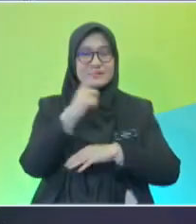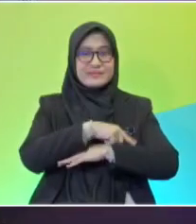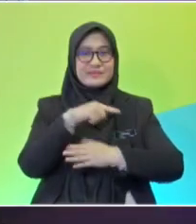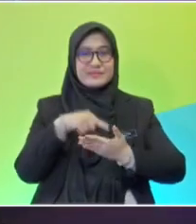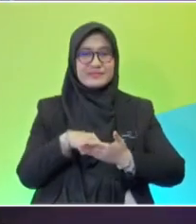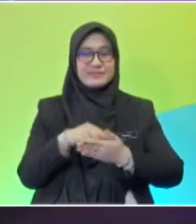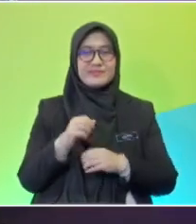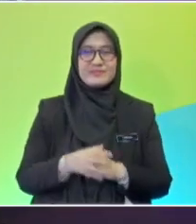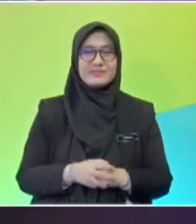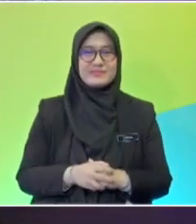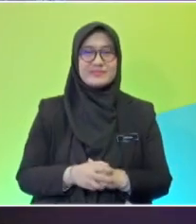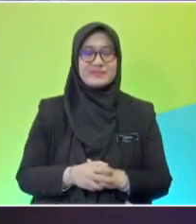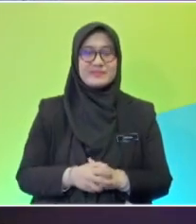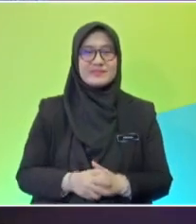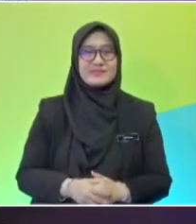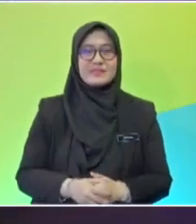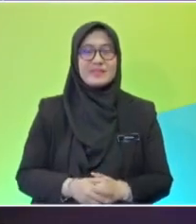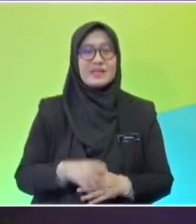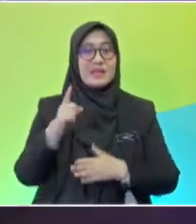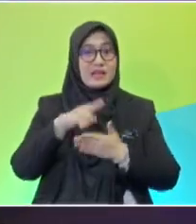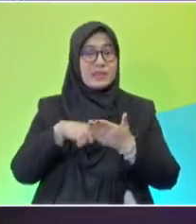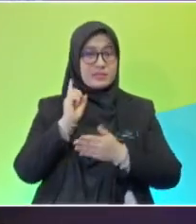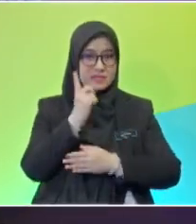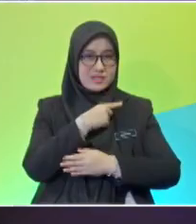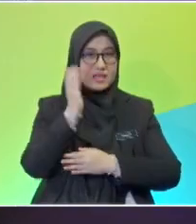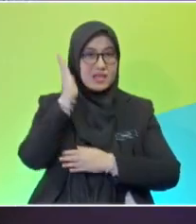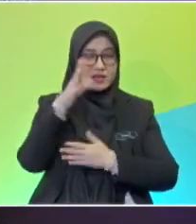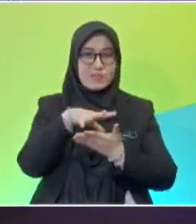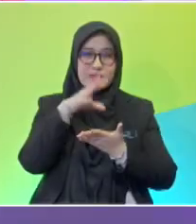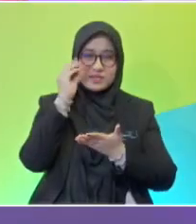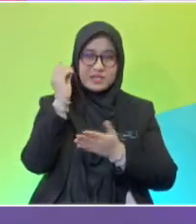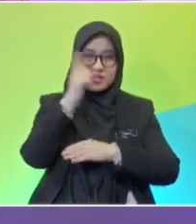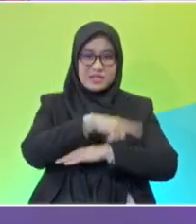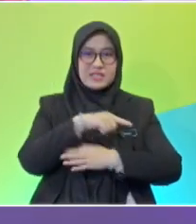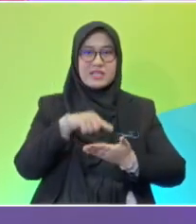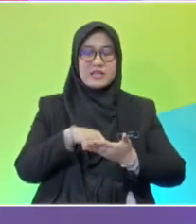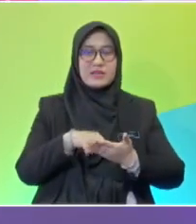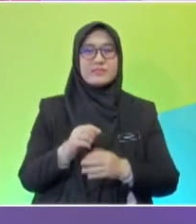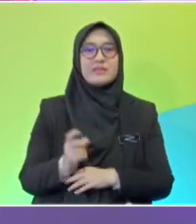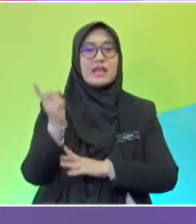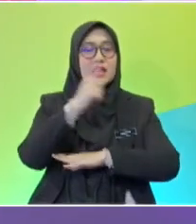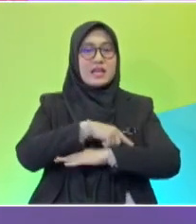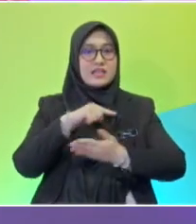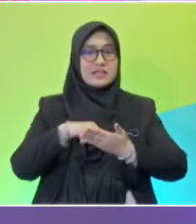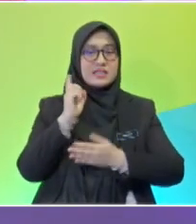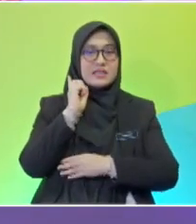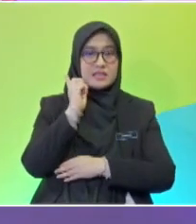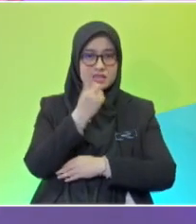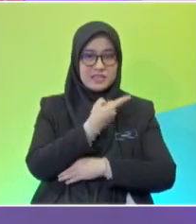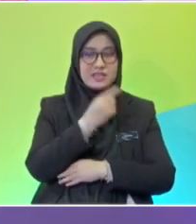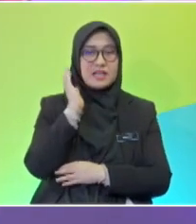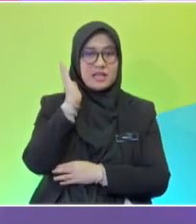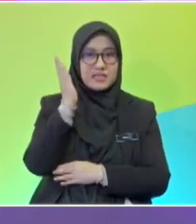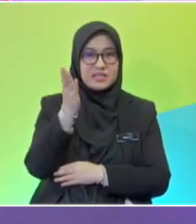we be discussing on today? Okay, Chris, for today, we will be looking at a lesson